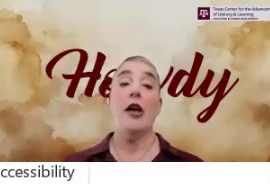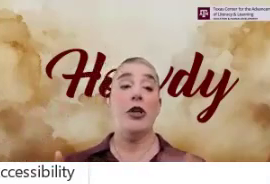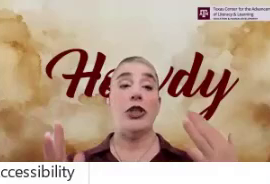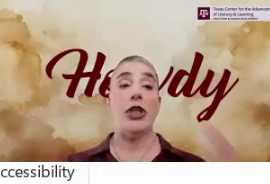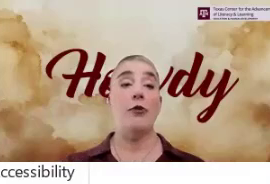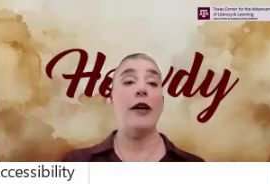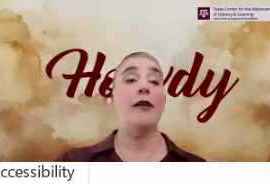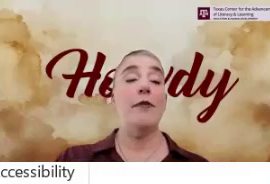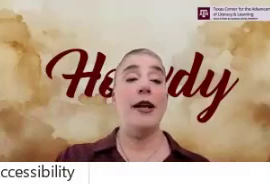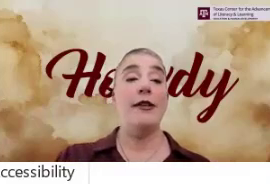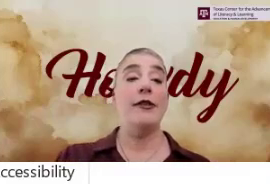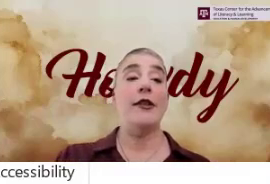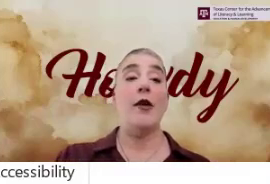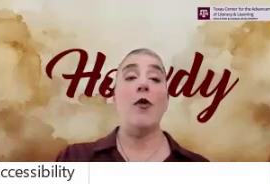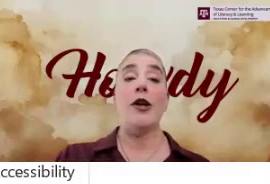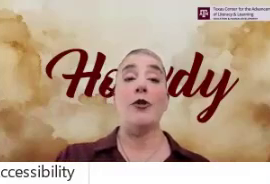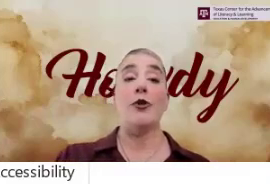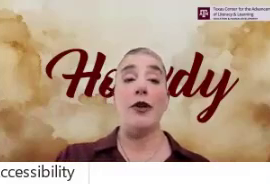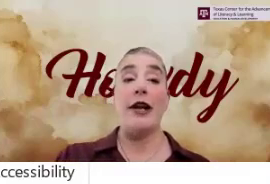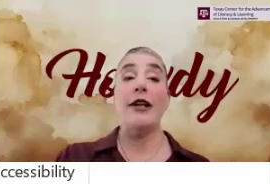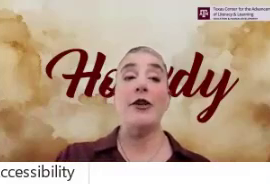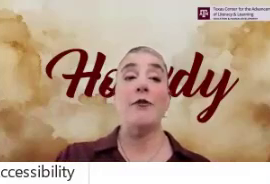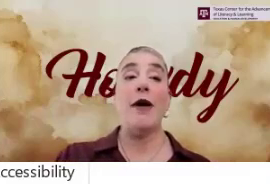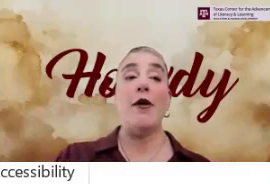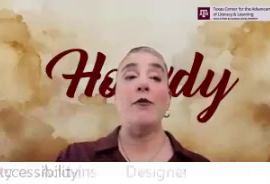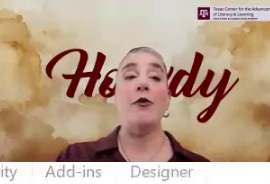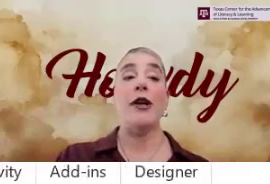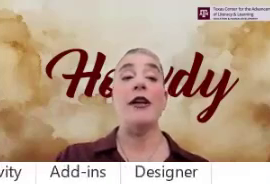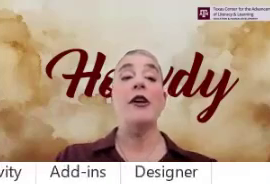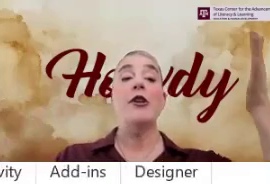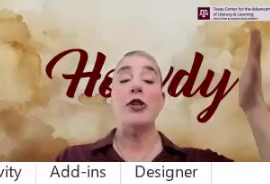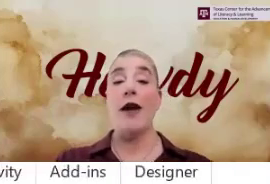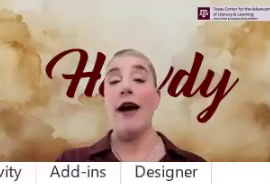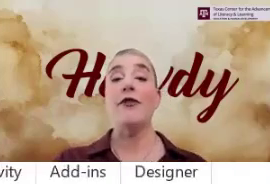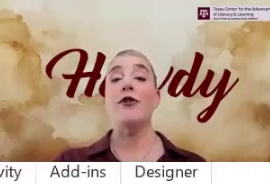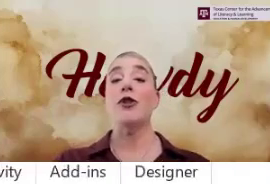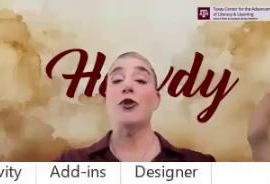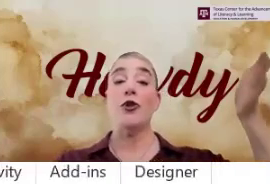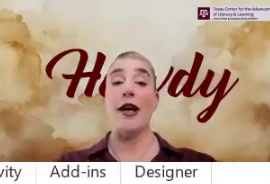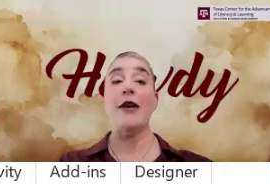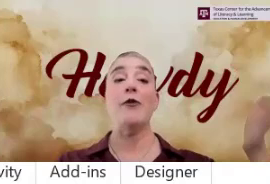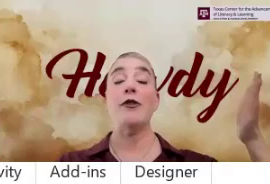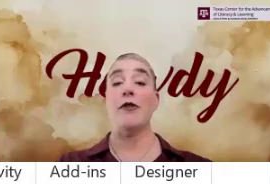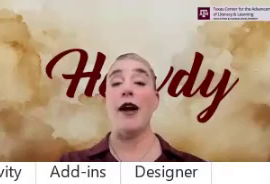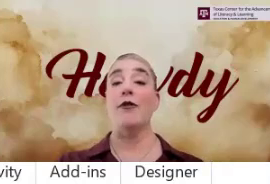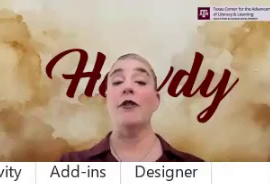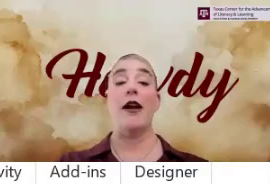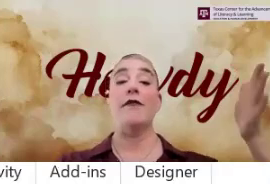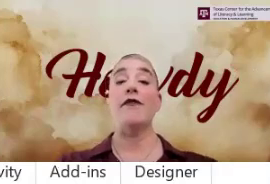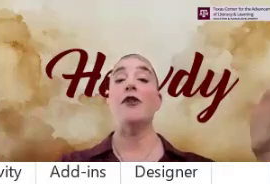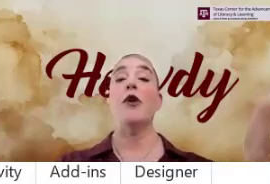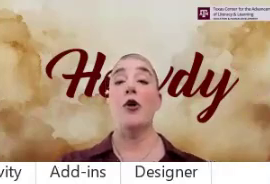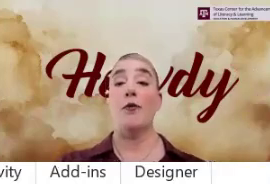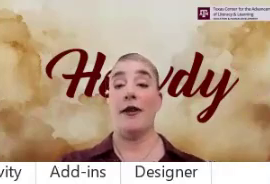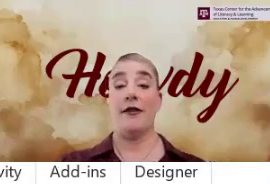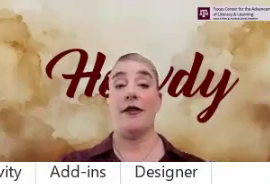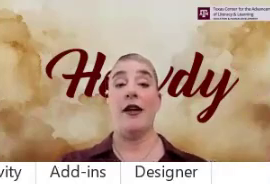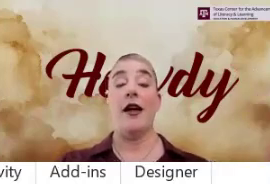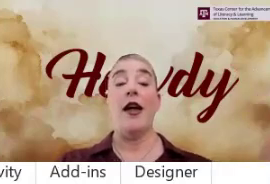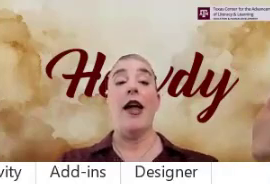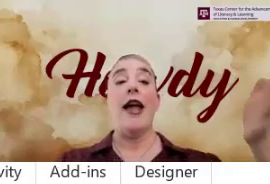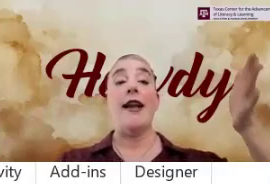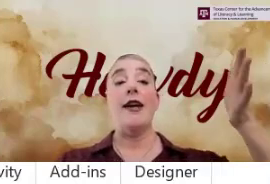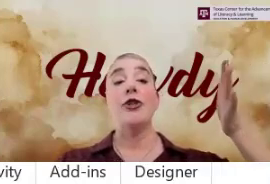about this. She recommends that while you're creating your PowerPoint, you create with your outline view